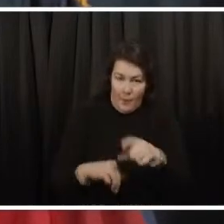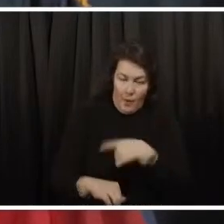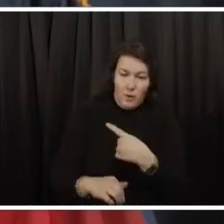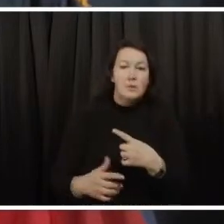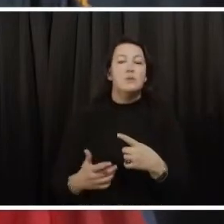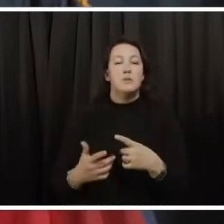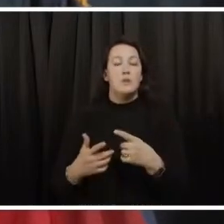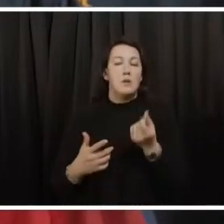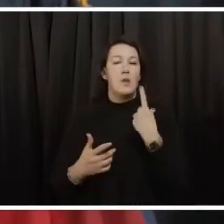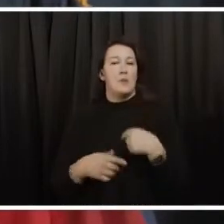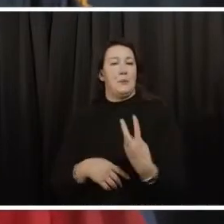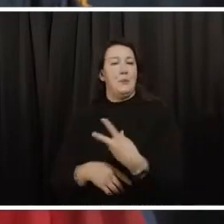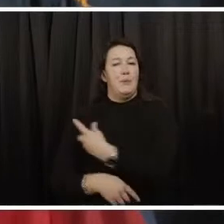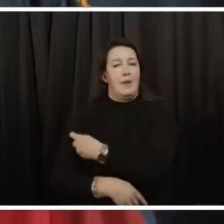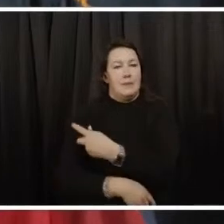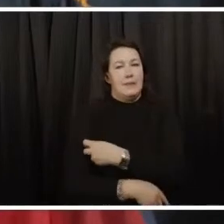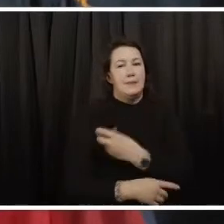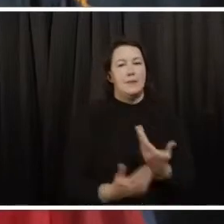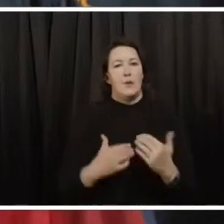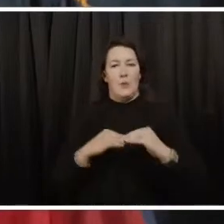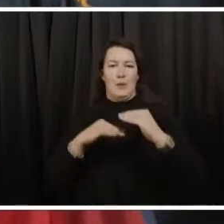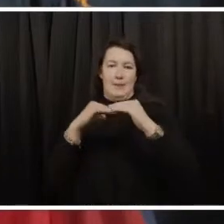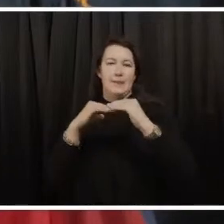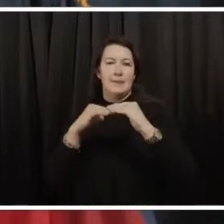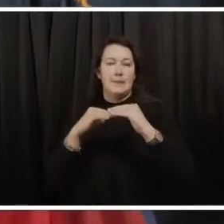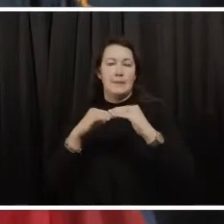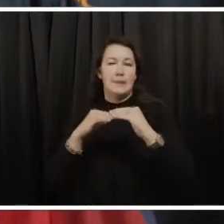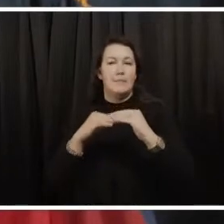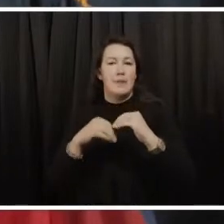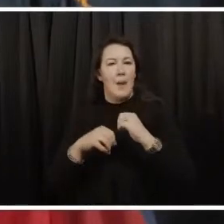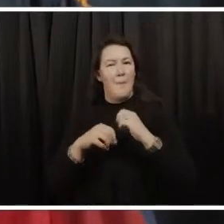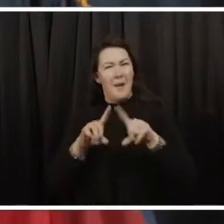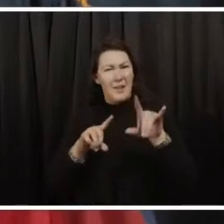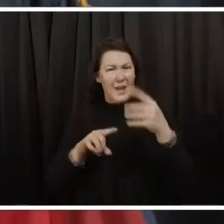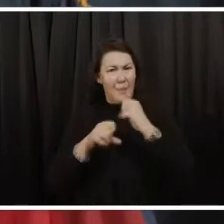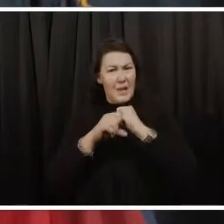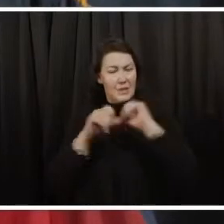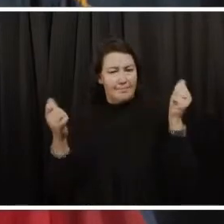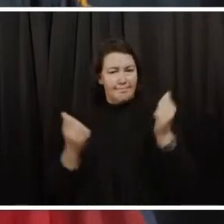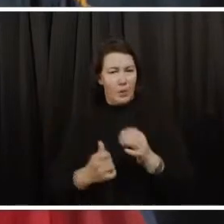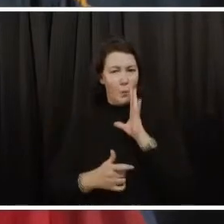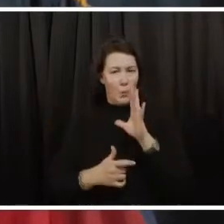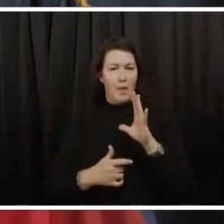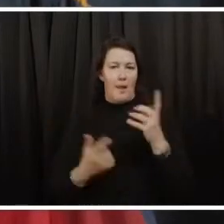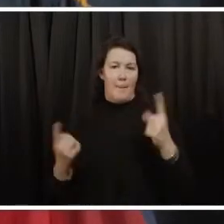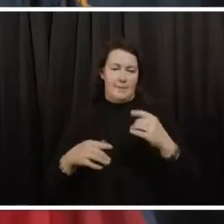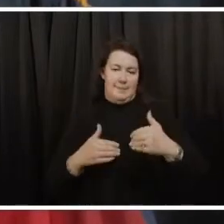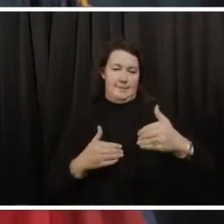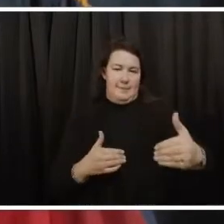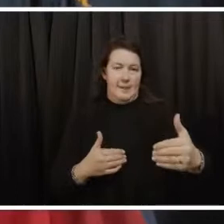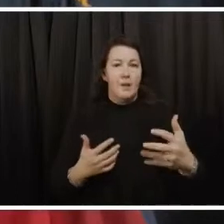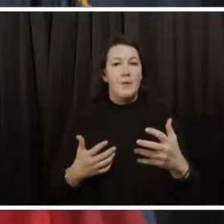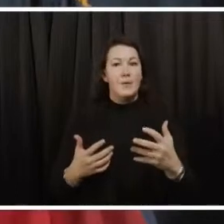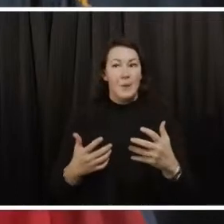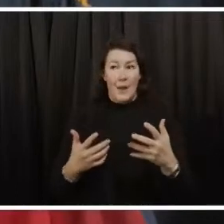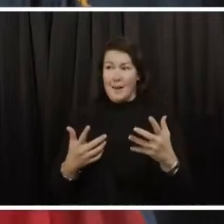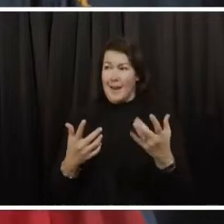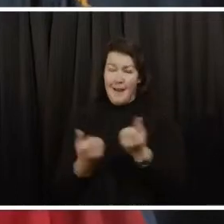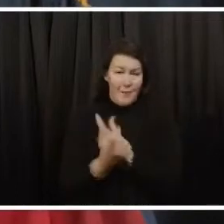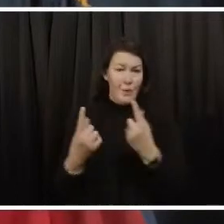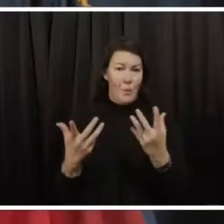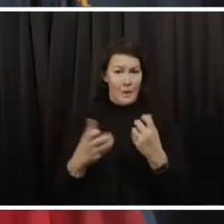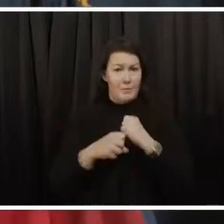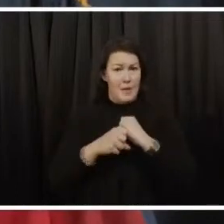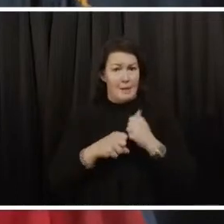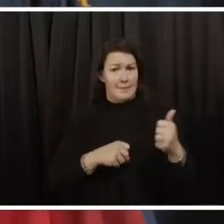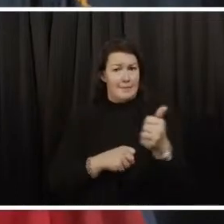the 2 vaccines give you a higher level of protection, but it wanes over time, and there's additional protection. Who wouldn't want additional protection from this deadly virus